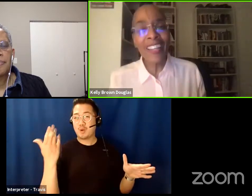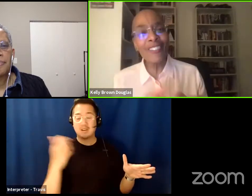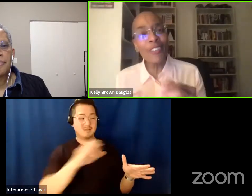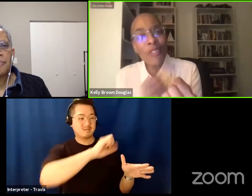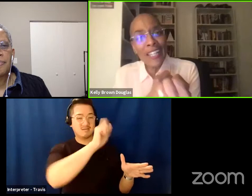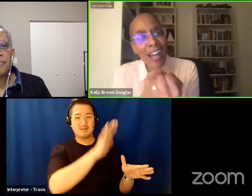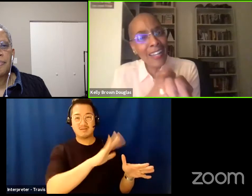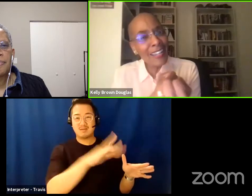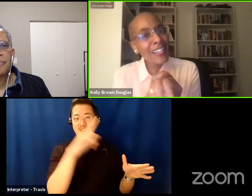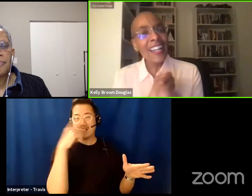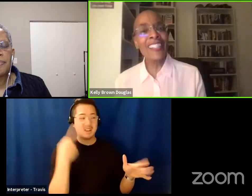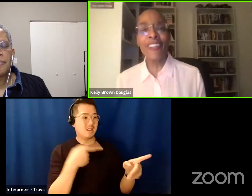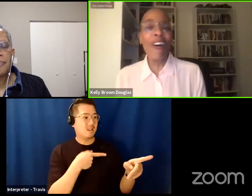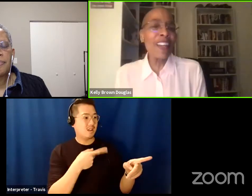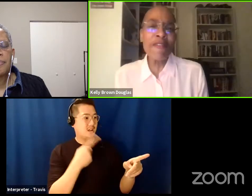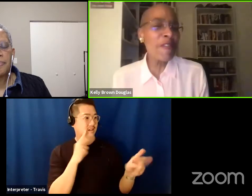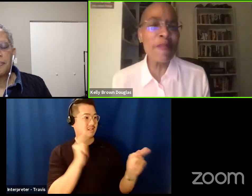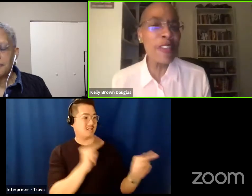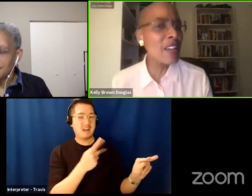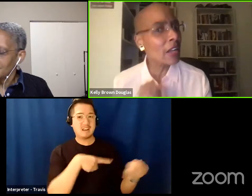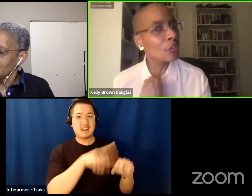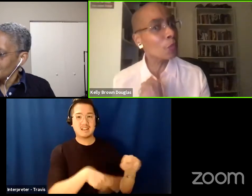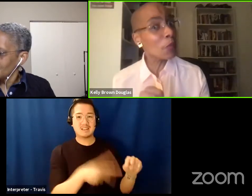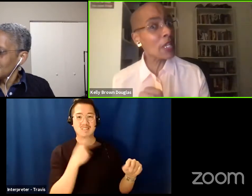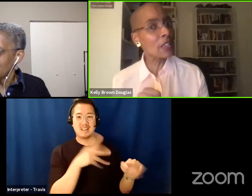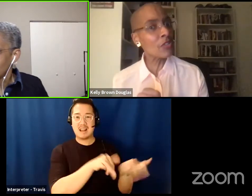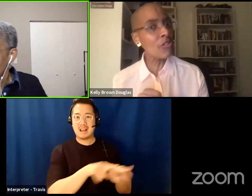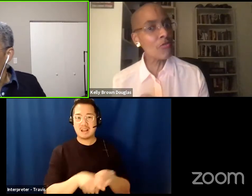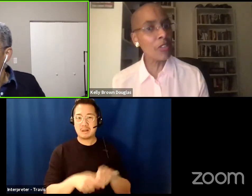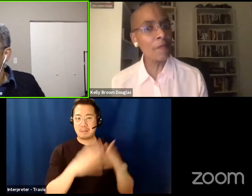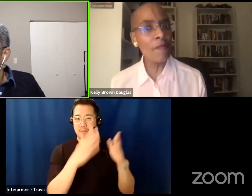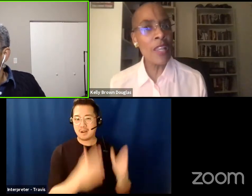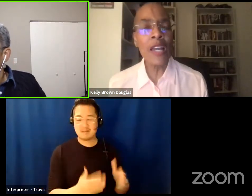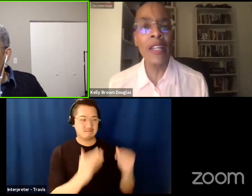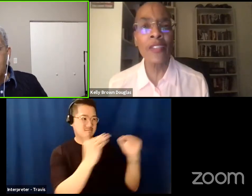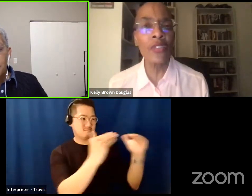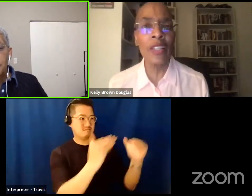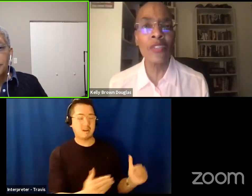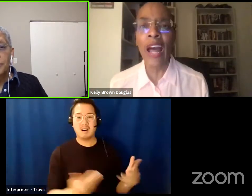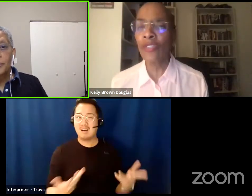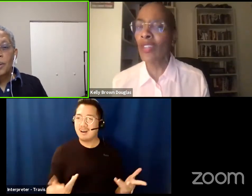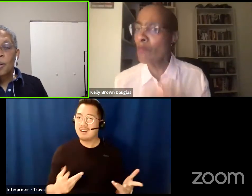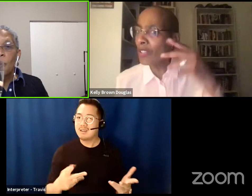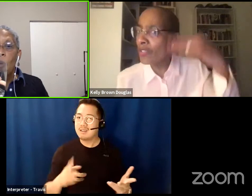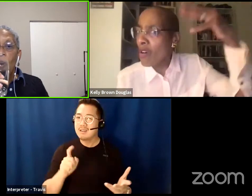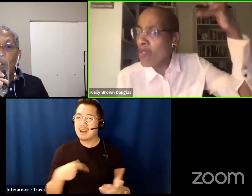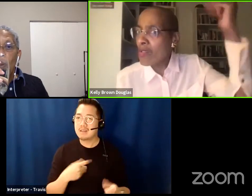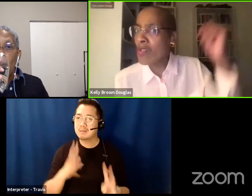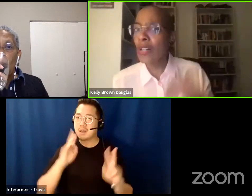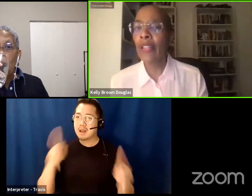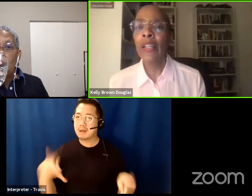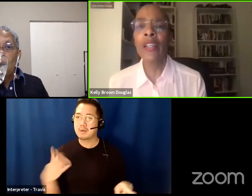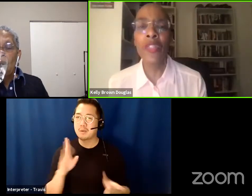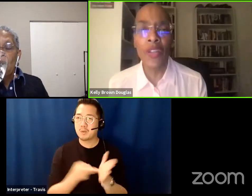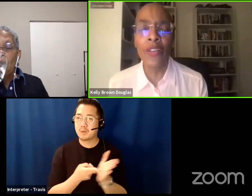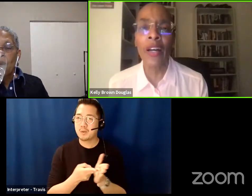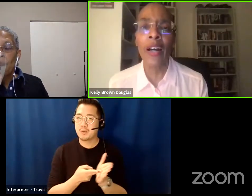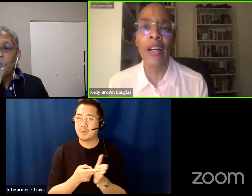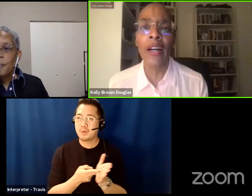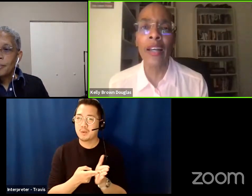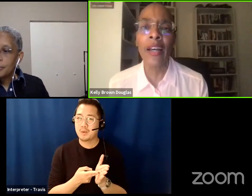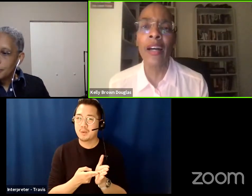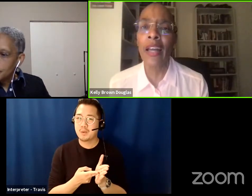person. And so we gotta, you gotta speak. Yes. Yeah. It's not something just going on